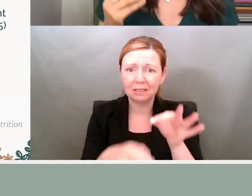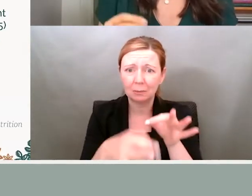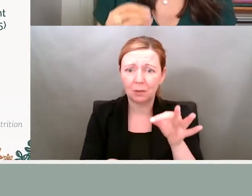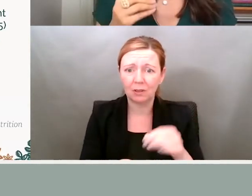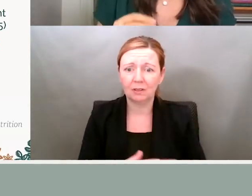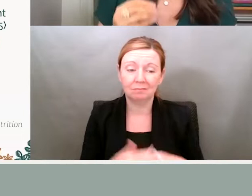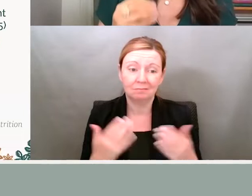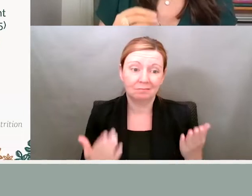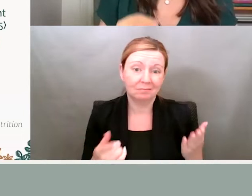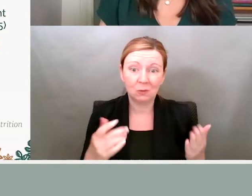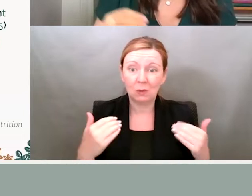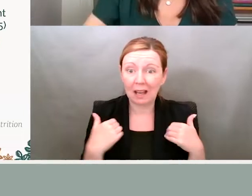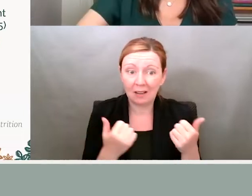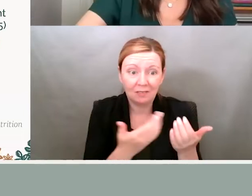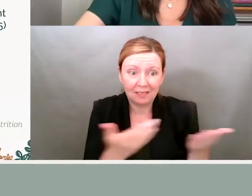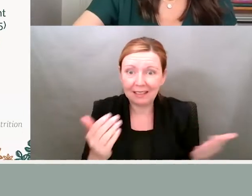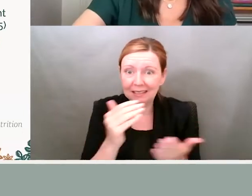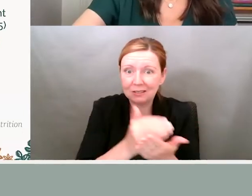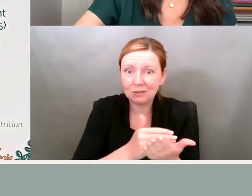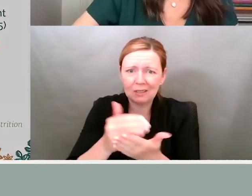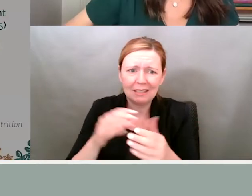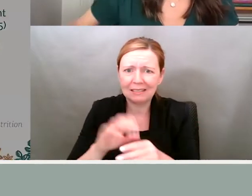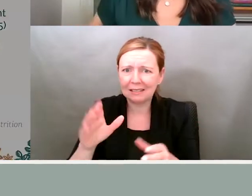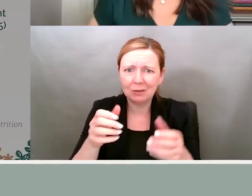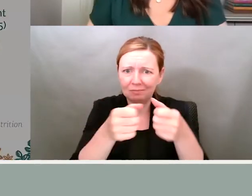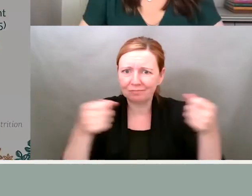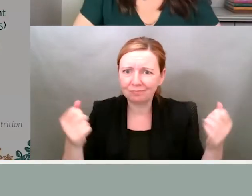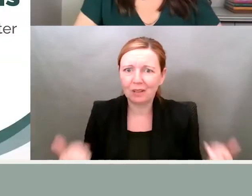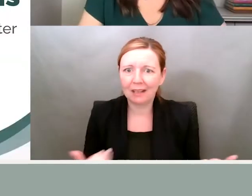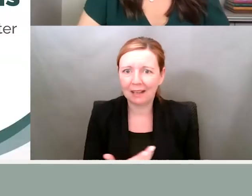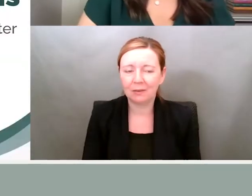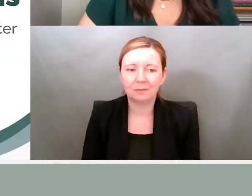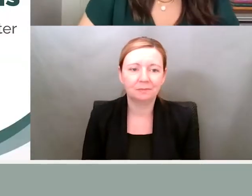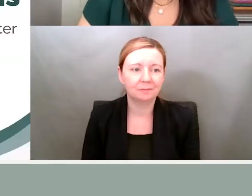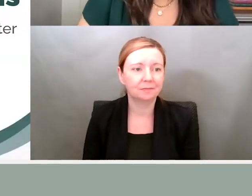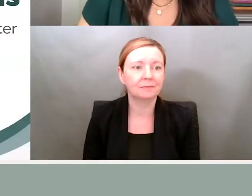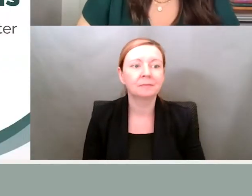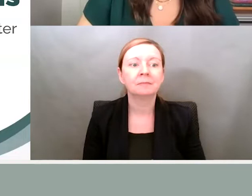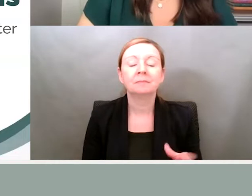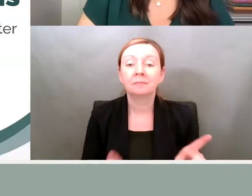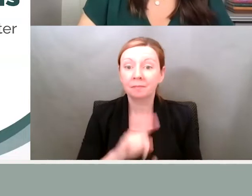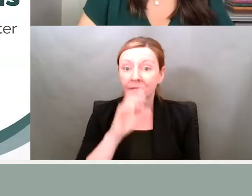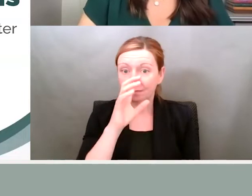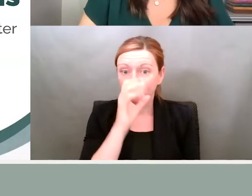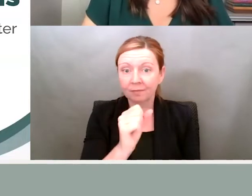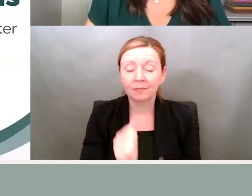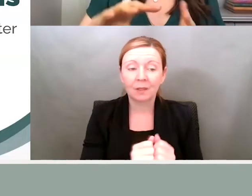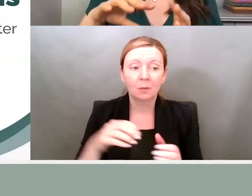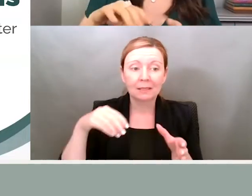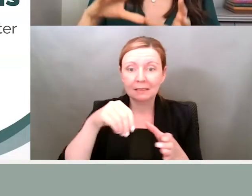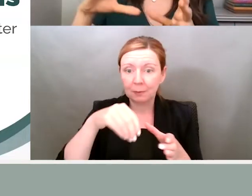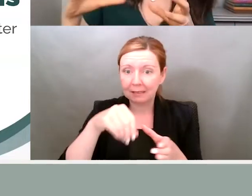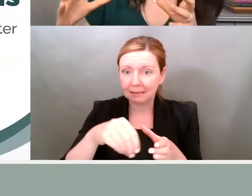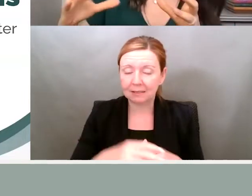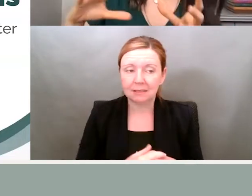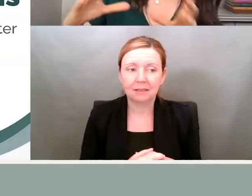you probably have these ingredients in your pantry right now. What's also fascinating with spices is